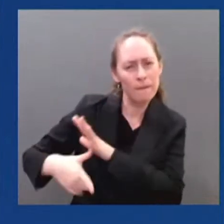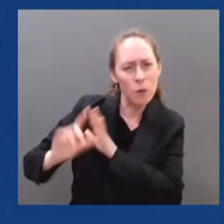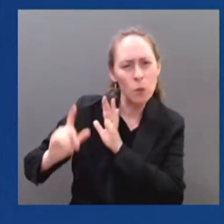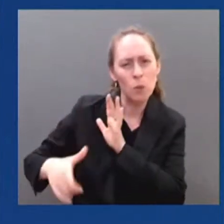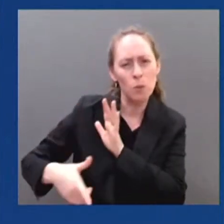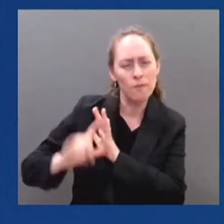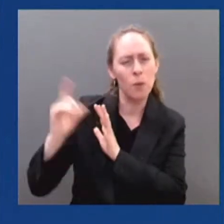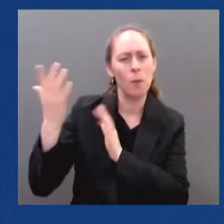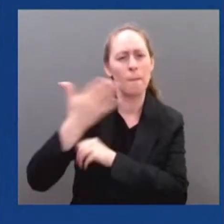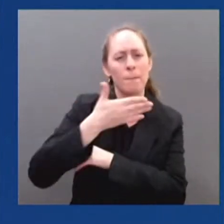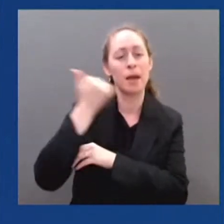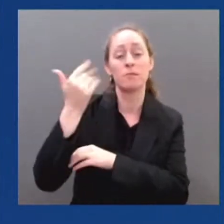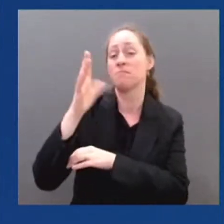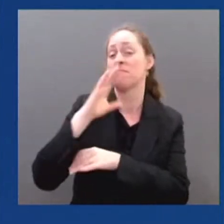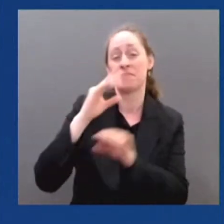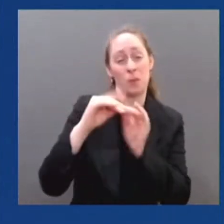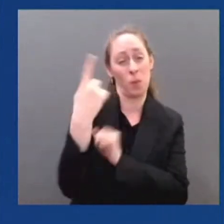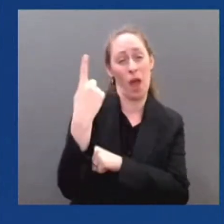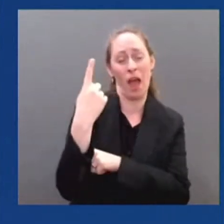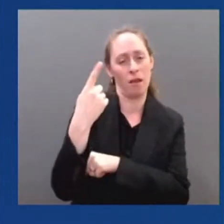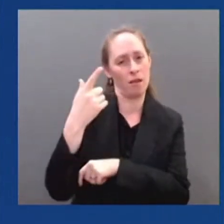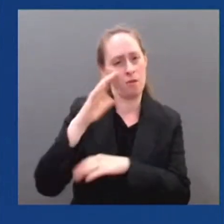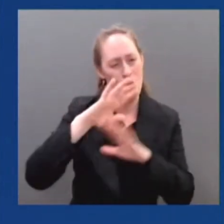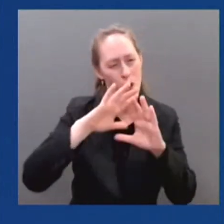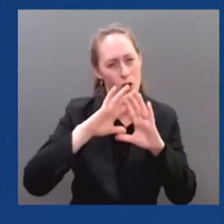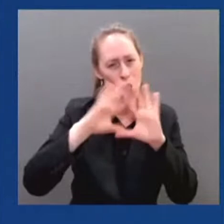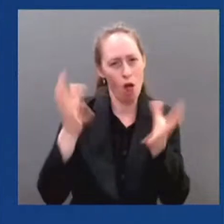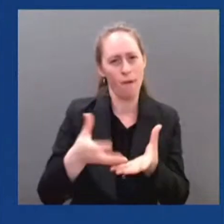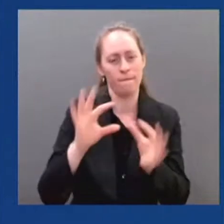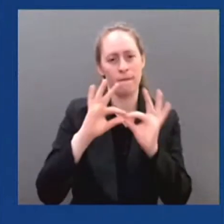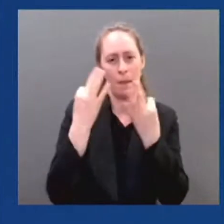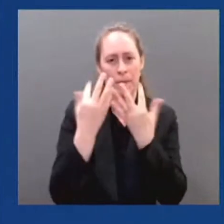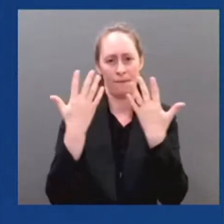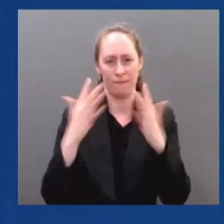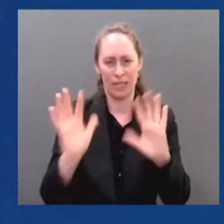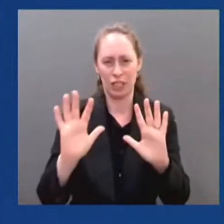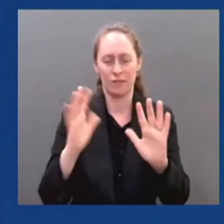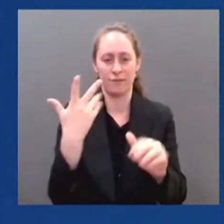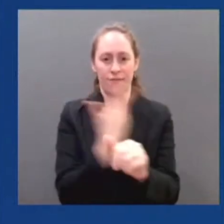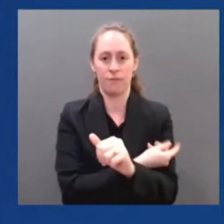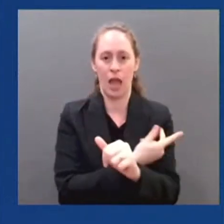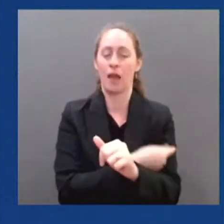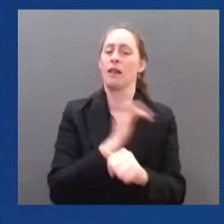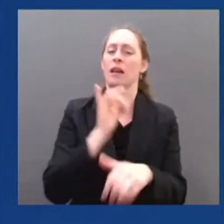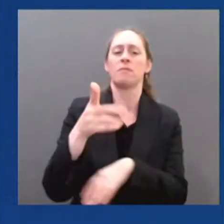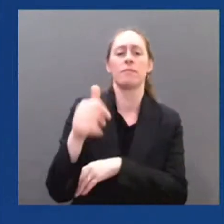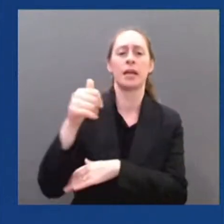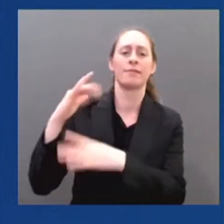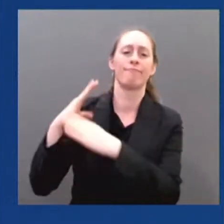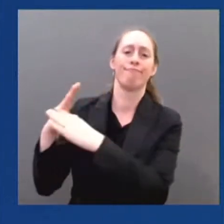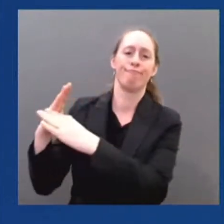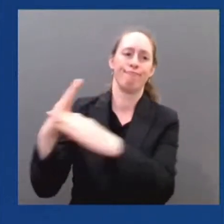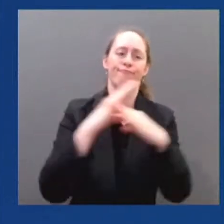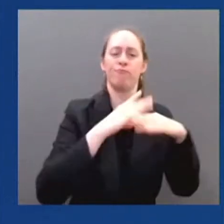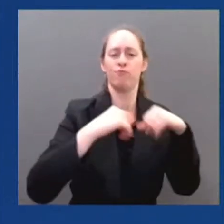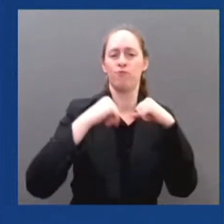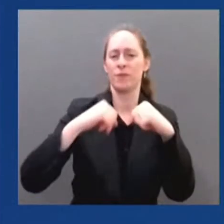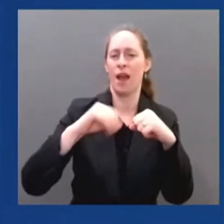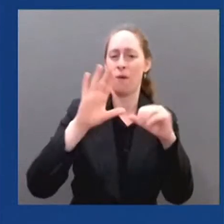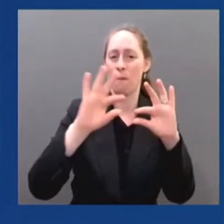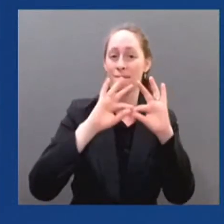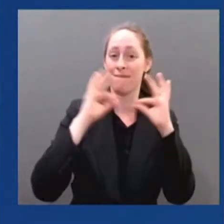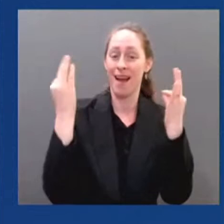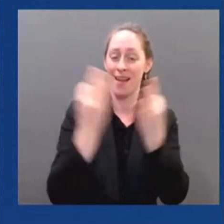family vaccinated, and that will deliver the most protection to you and your family and allow you to not be at risk of severe disease.